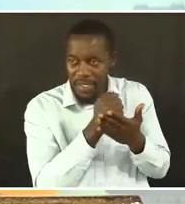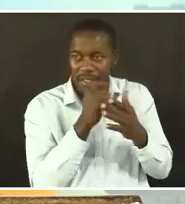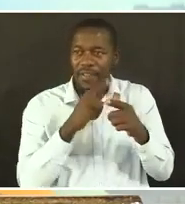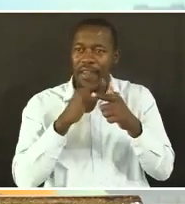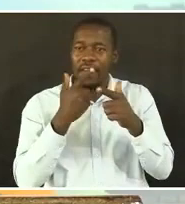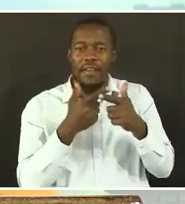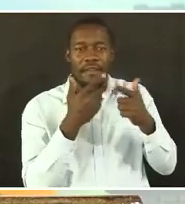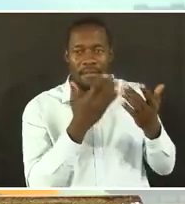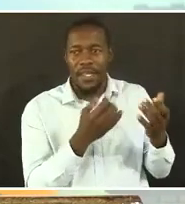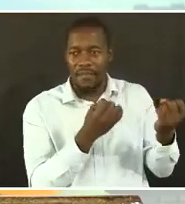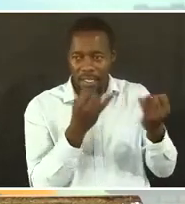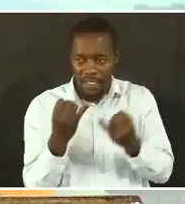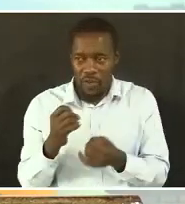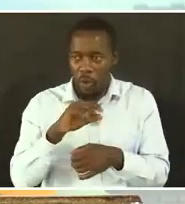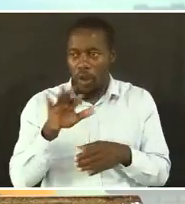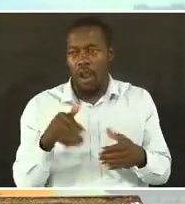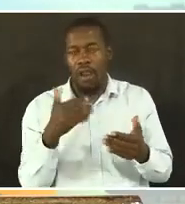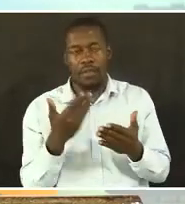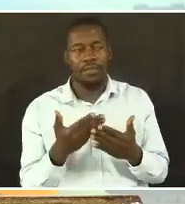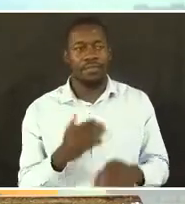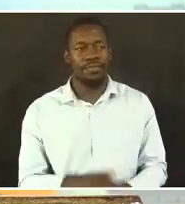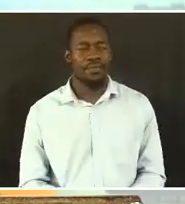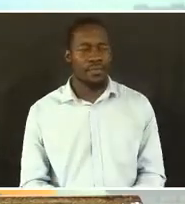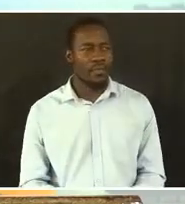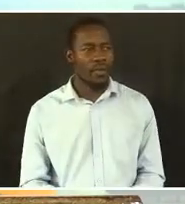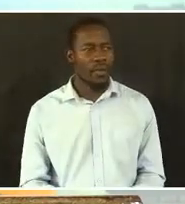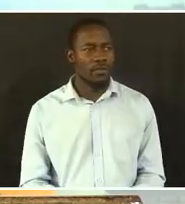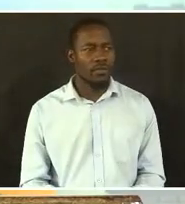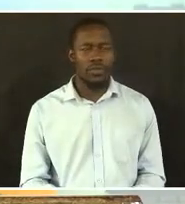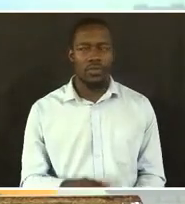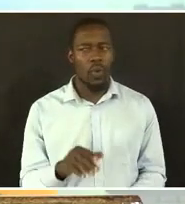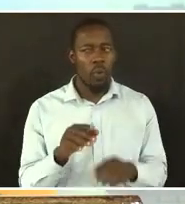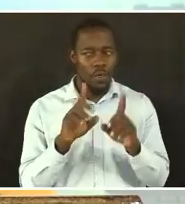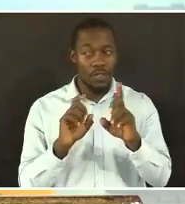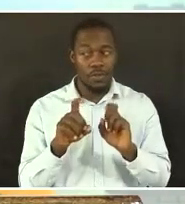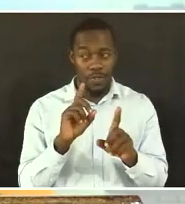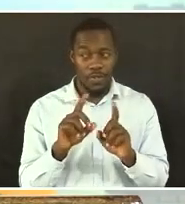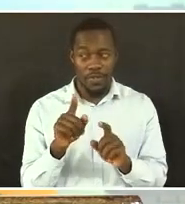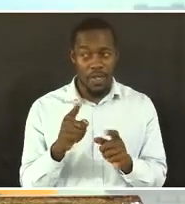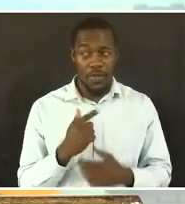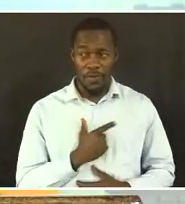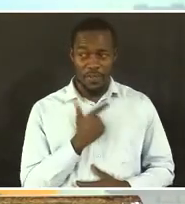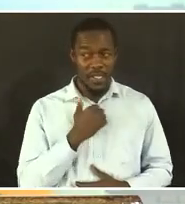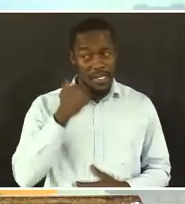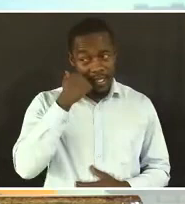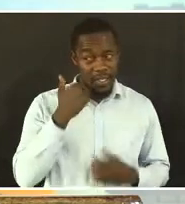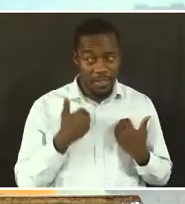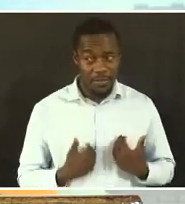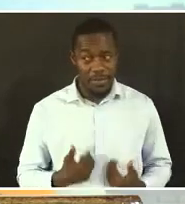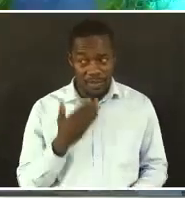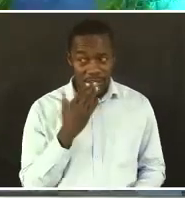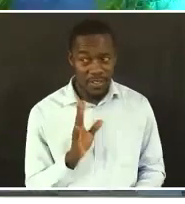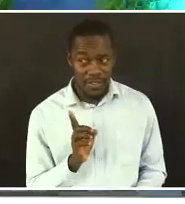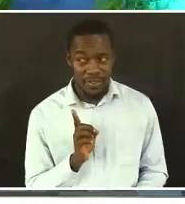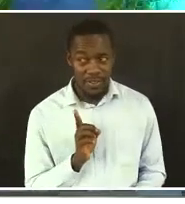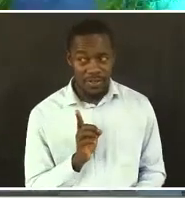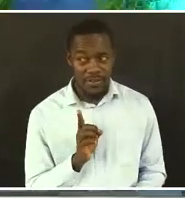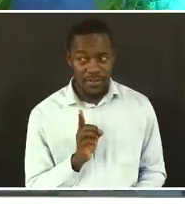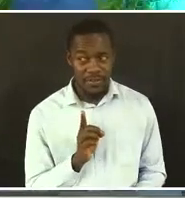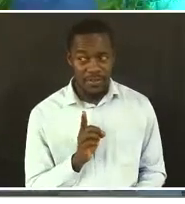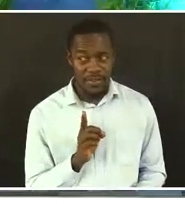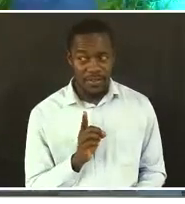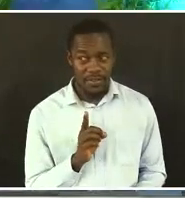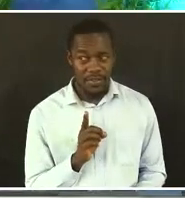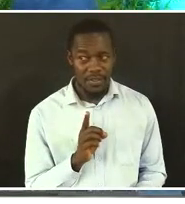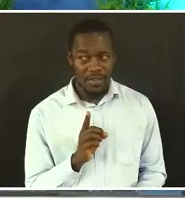There are sick people. And let me ask you, how many of you have ever visited a sick person? You've ever